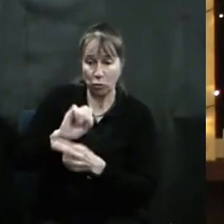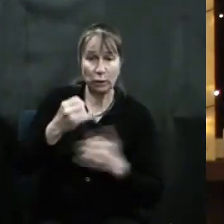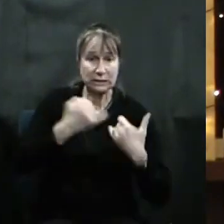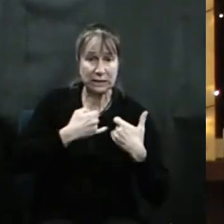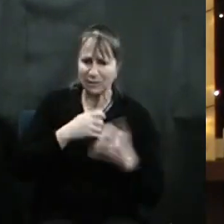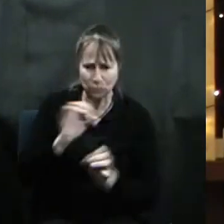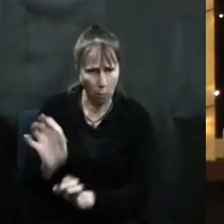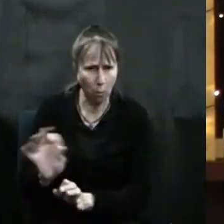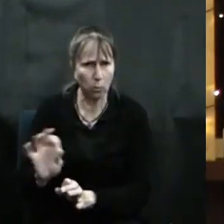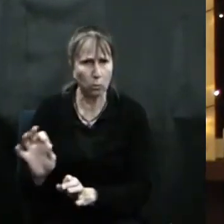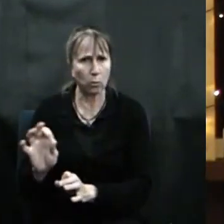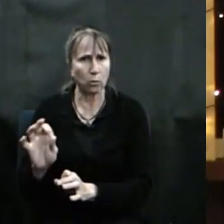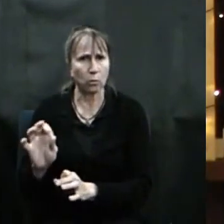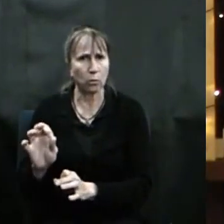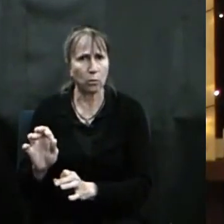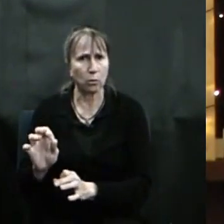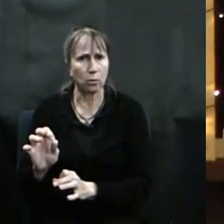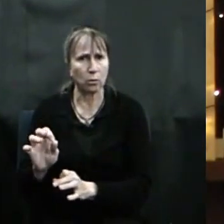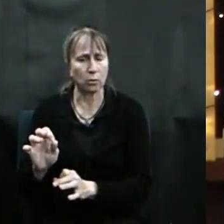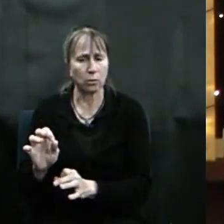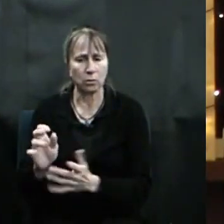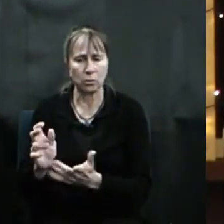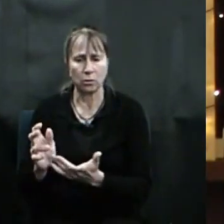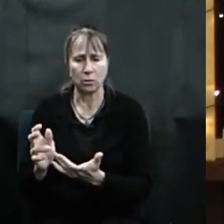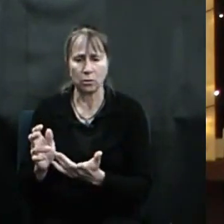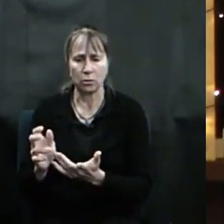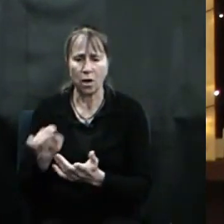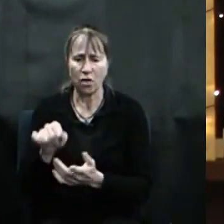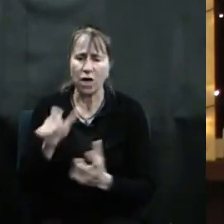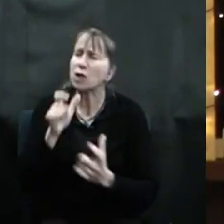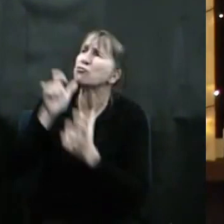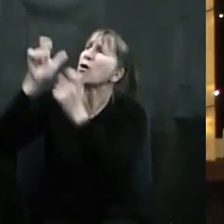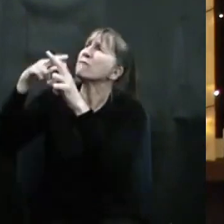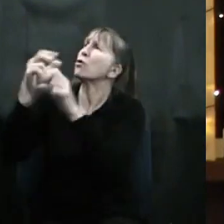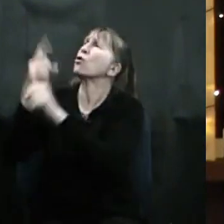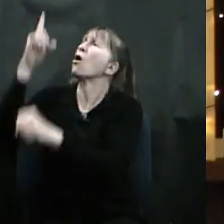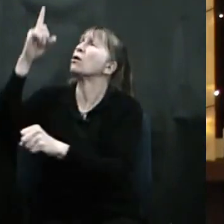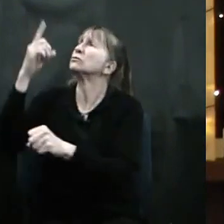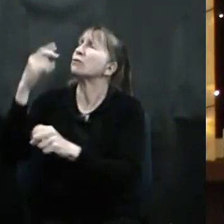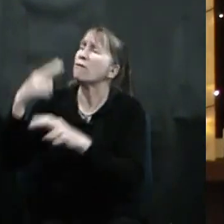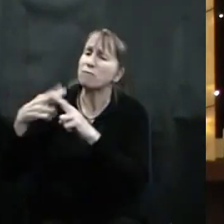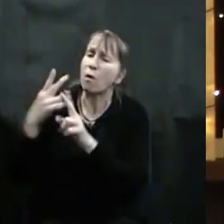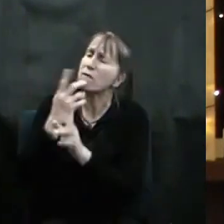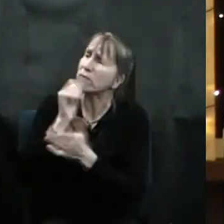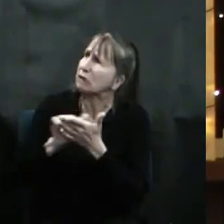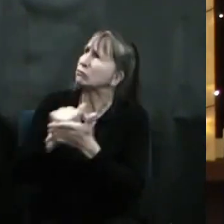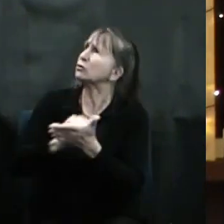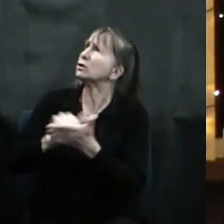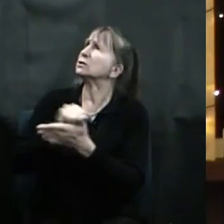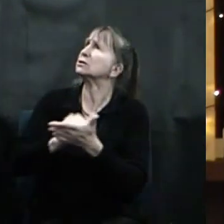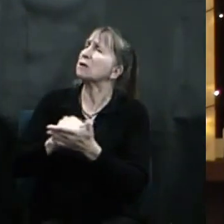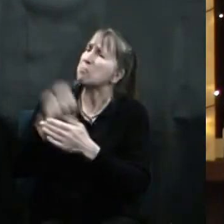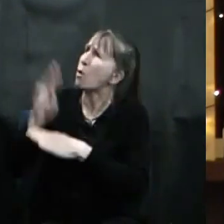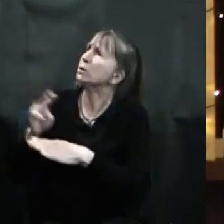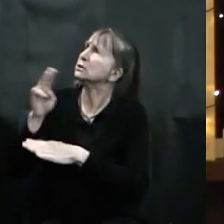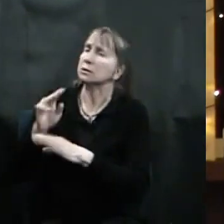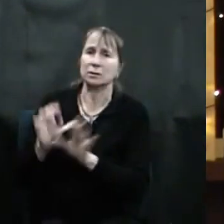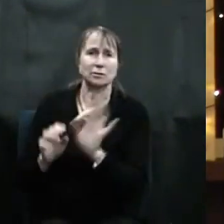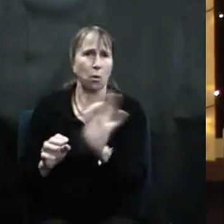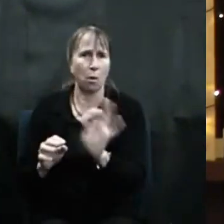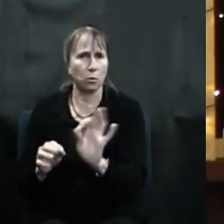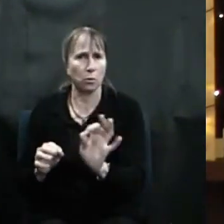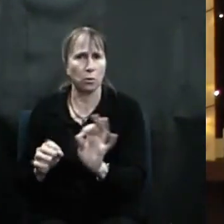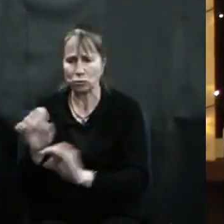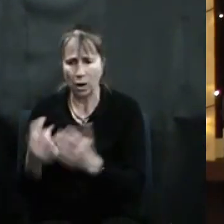on in the Jerusalem temple. Not a cry to God for much needed forgiveness and mercy. No, but